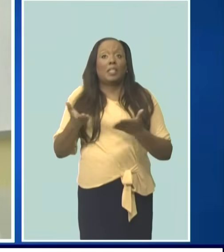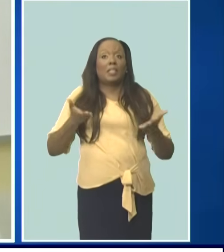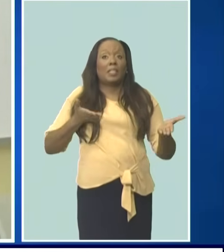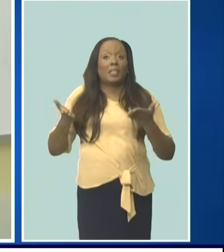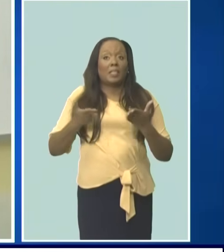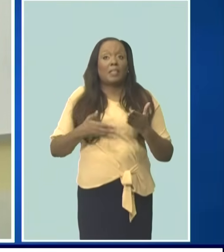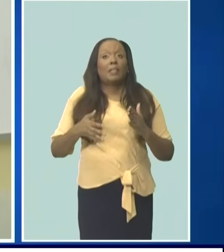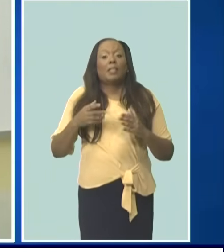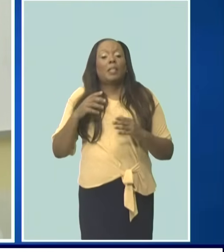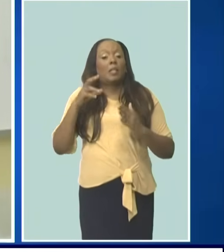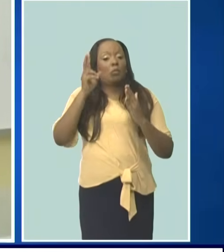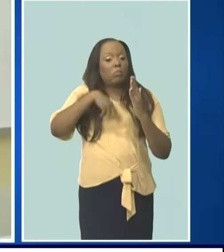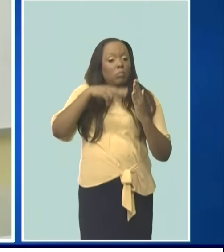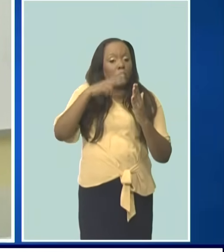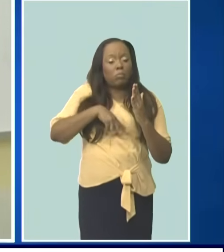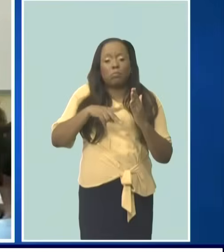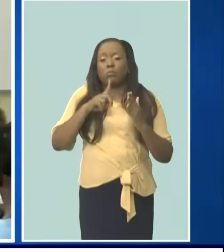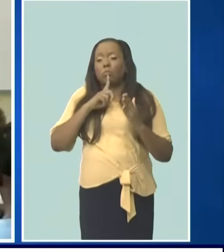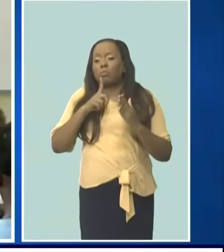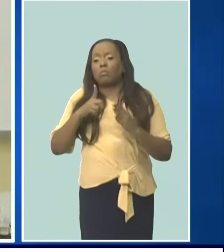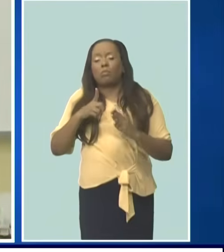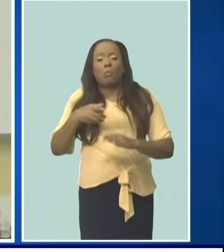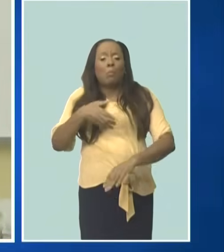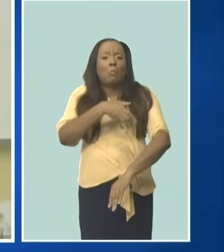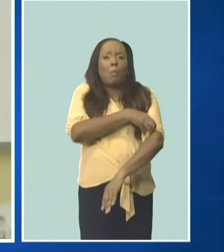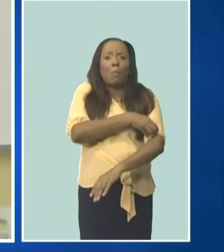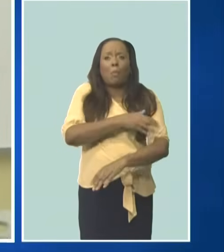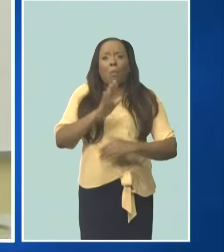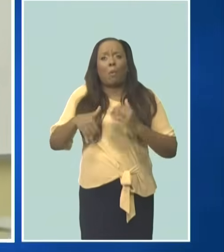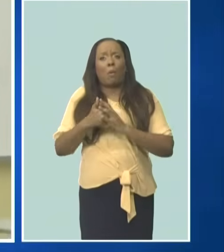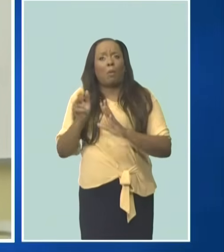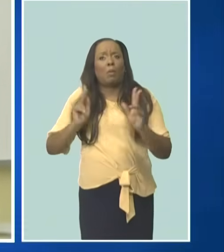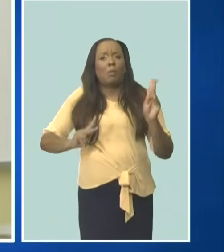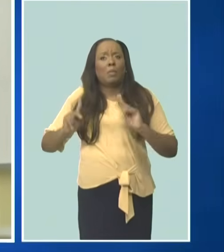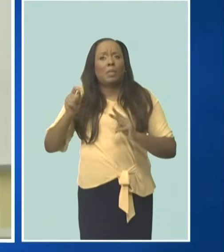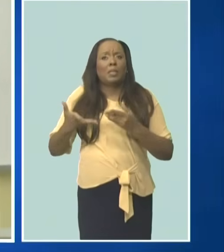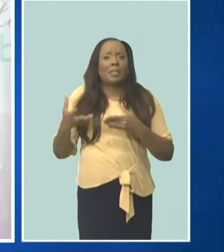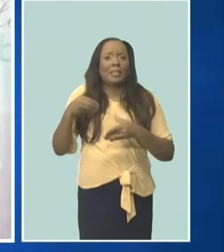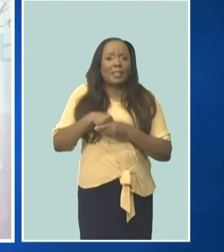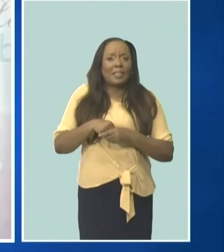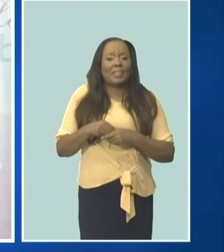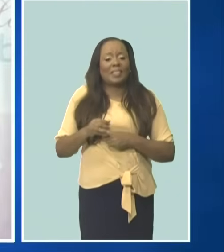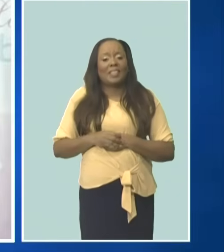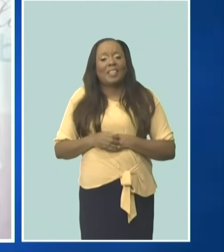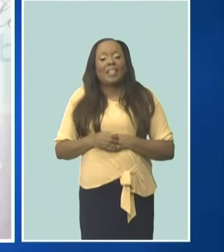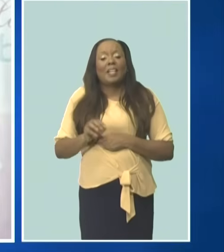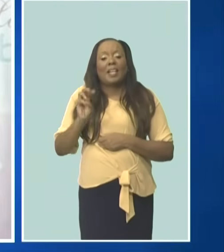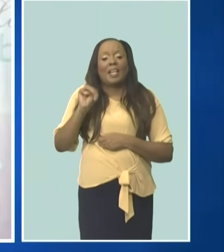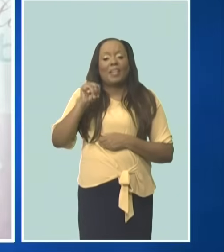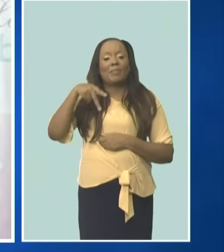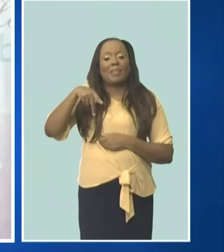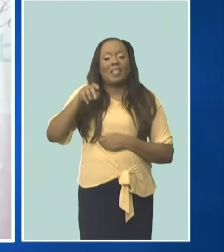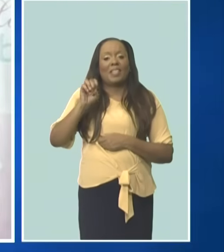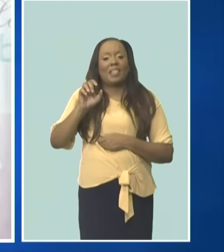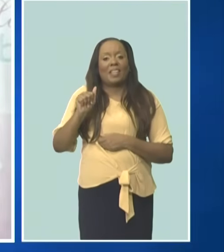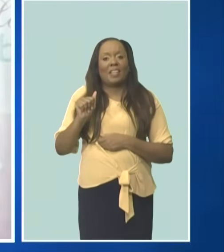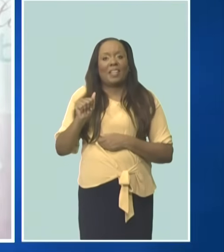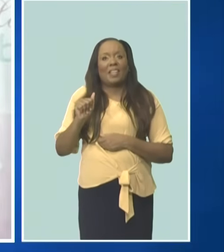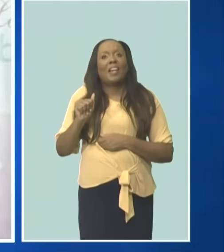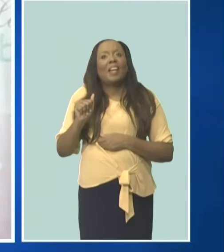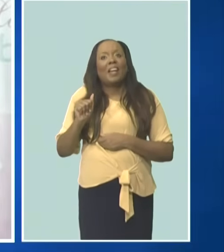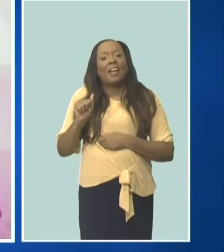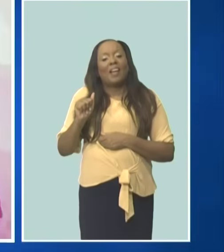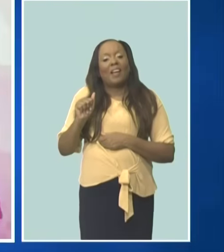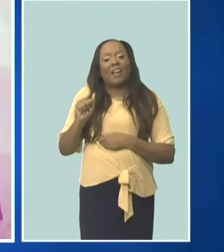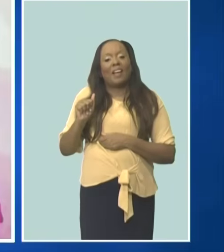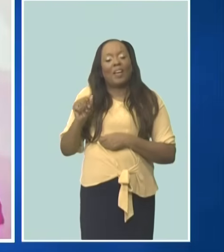Literacy is power, and all hands need to be on deck. Minister of People Empowerment and Elder Affairs Kirk Humphrey called it